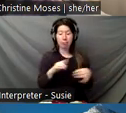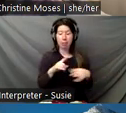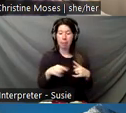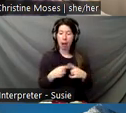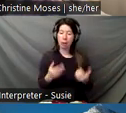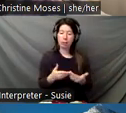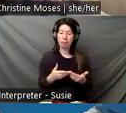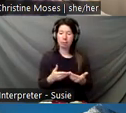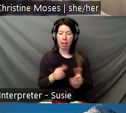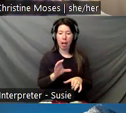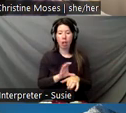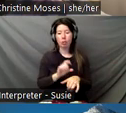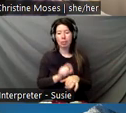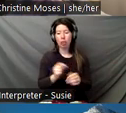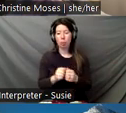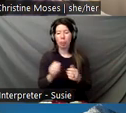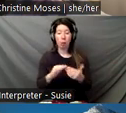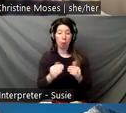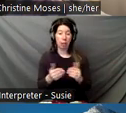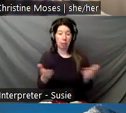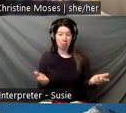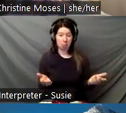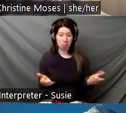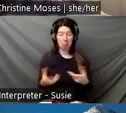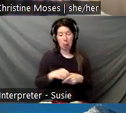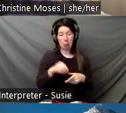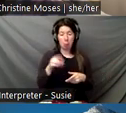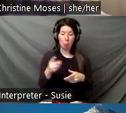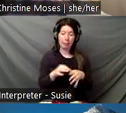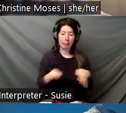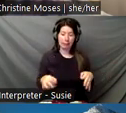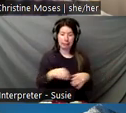the community in this paragraph to make sure that that happens.